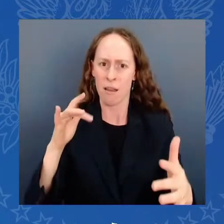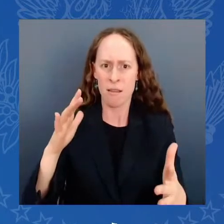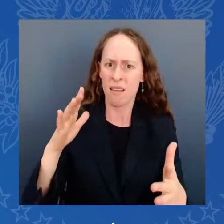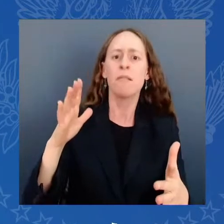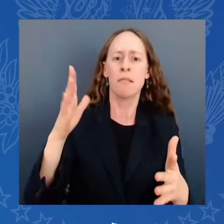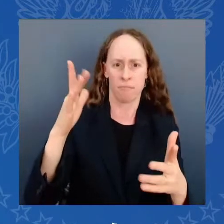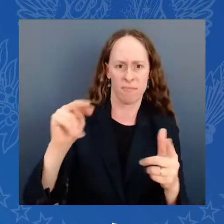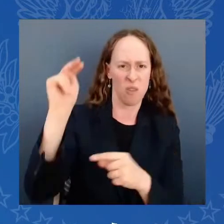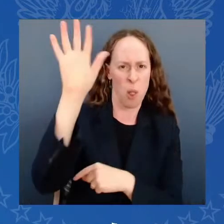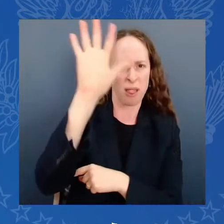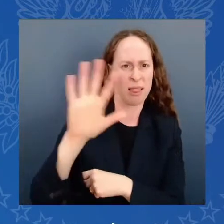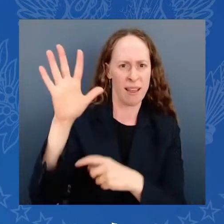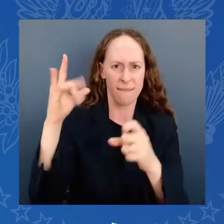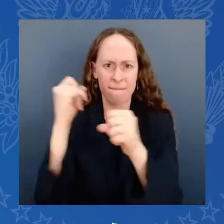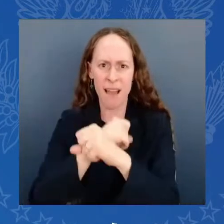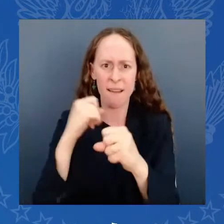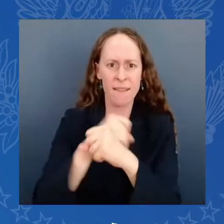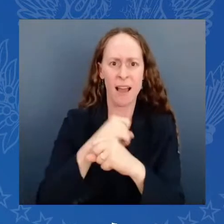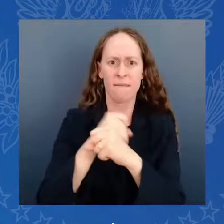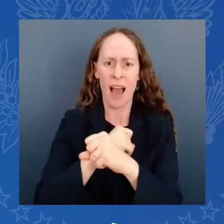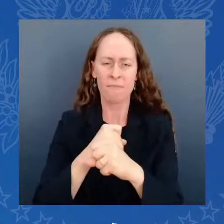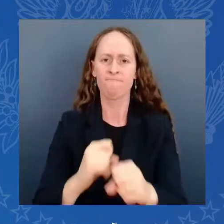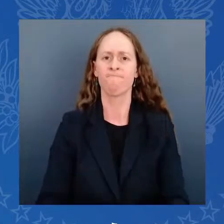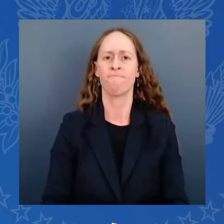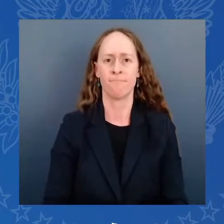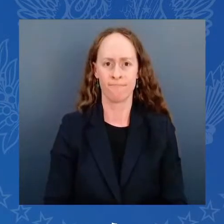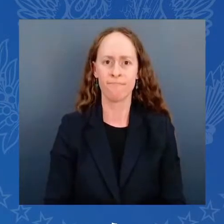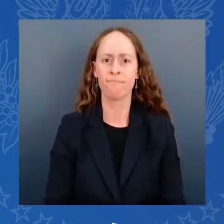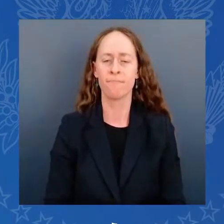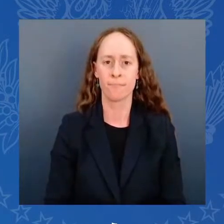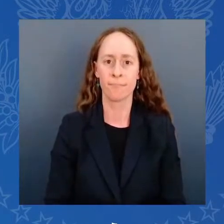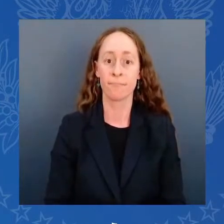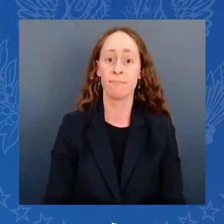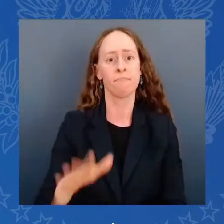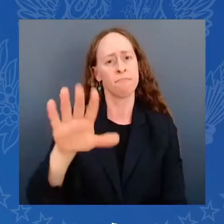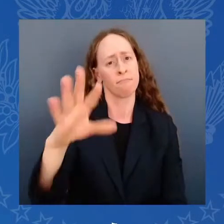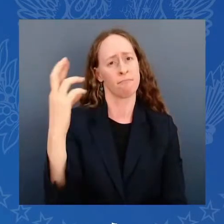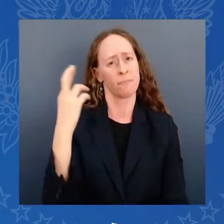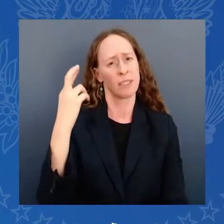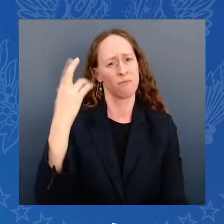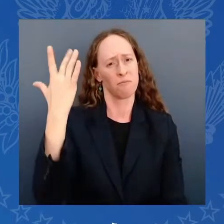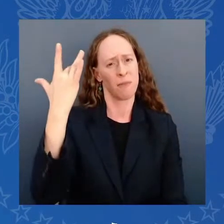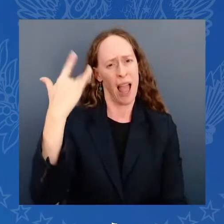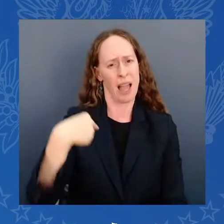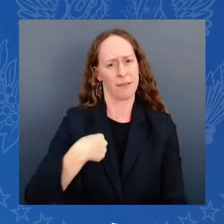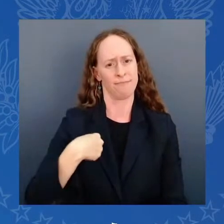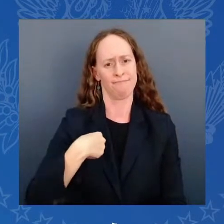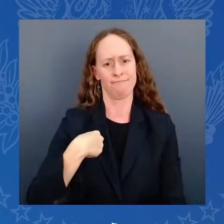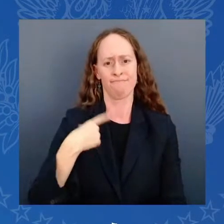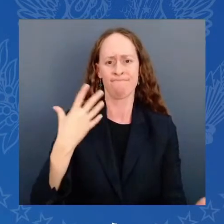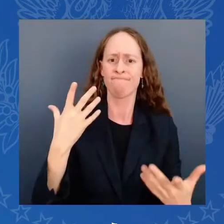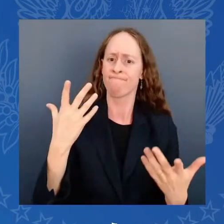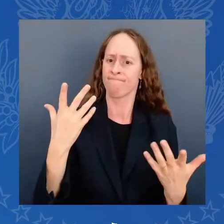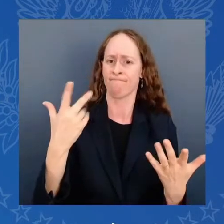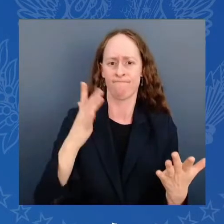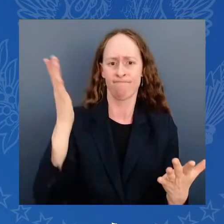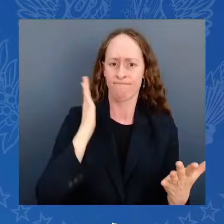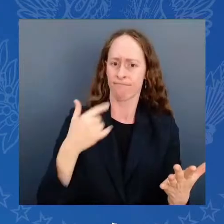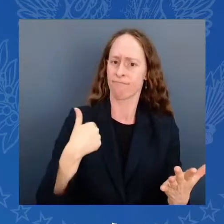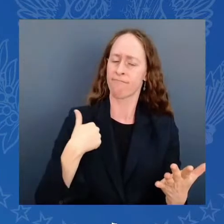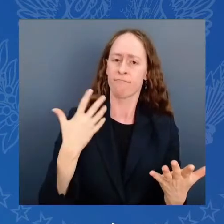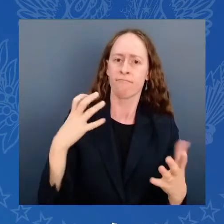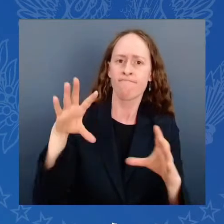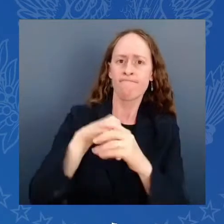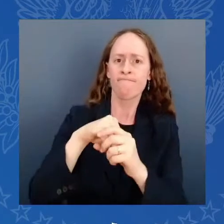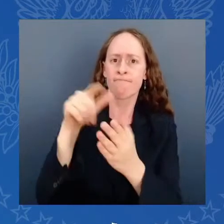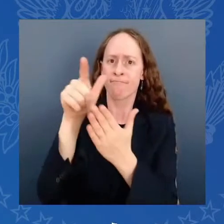What motivated me to be a public defender, a county councilman, I'll never forget, I had a good job with